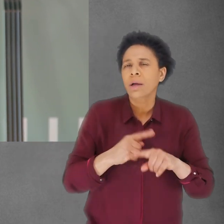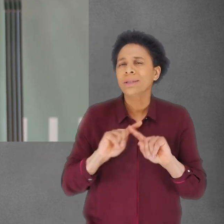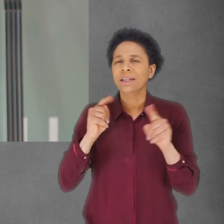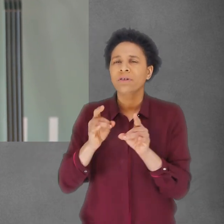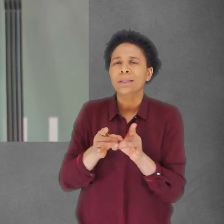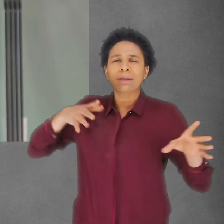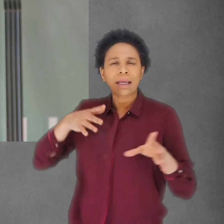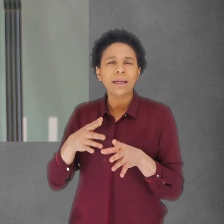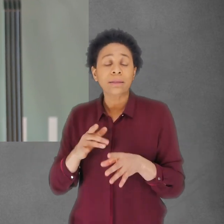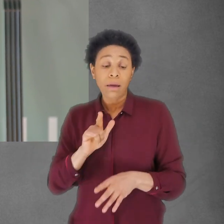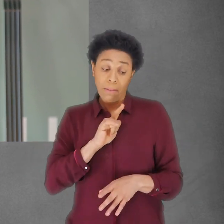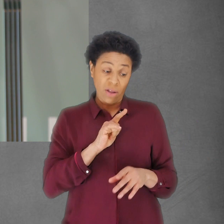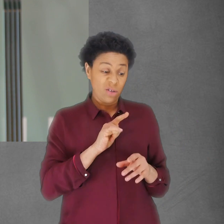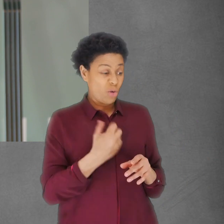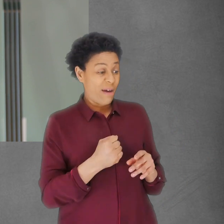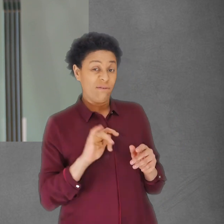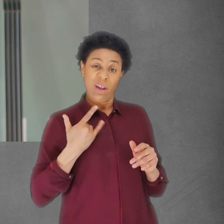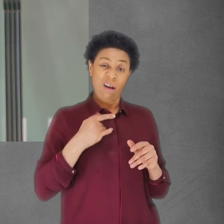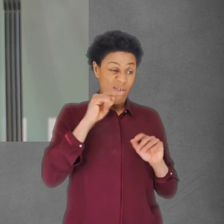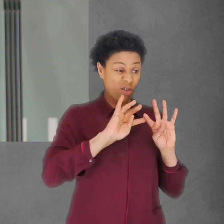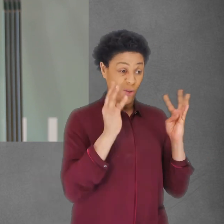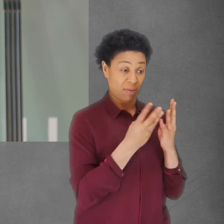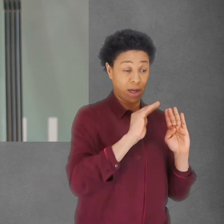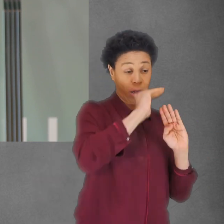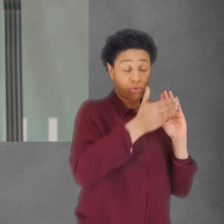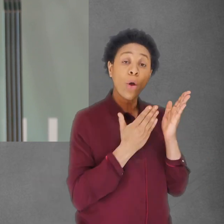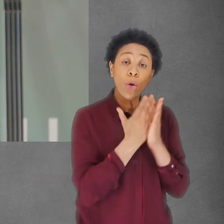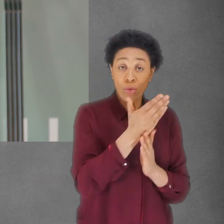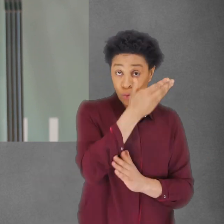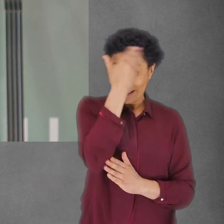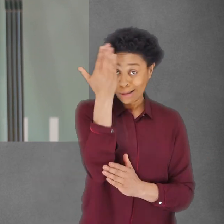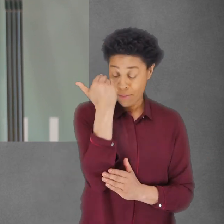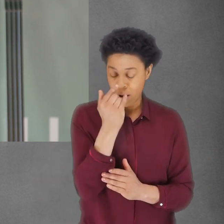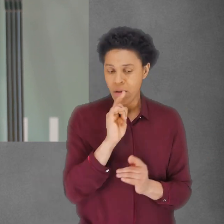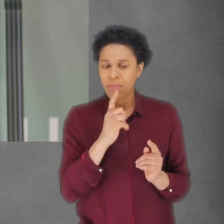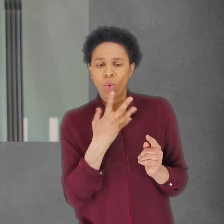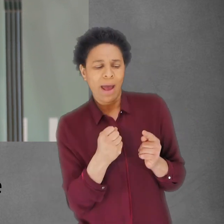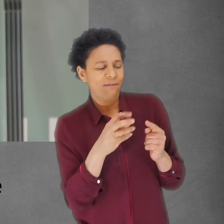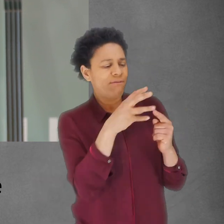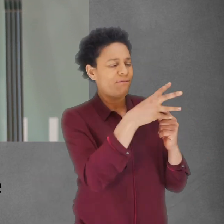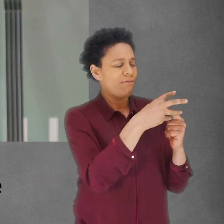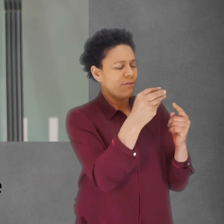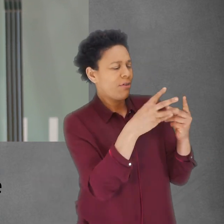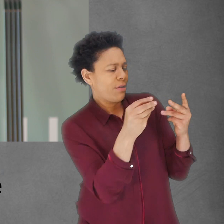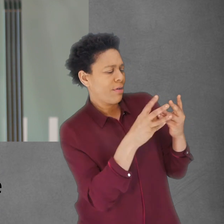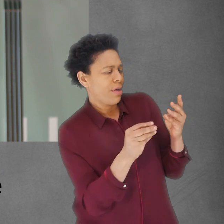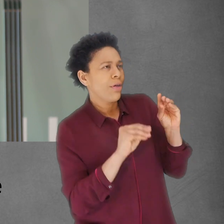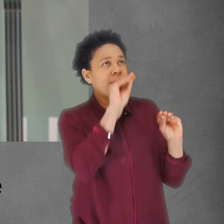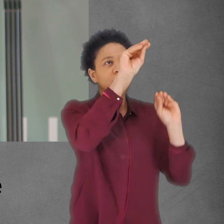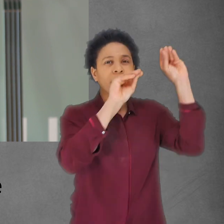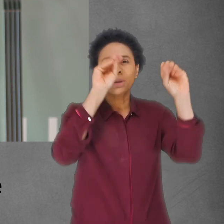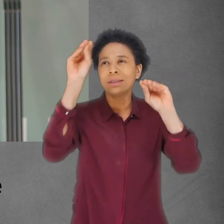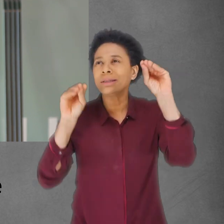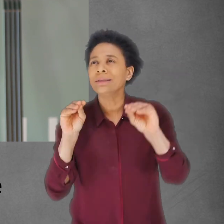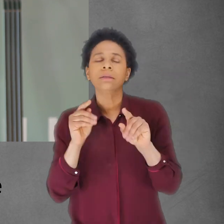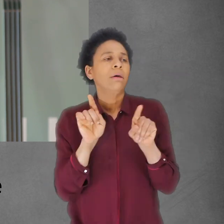at different paces and at different durations. So there's the lifespan of the pavilion over the summer, but then there's also as we